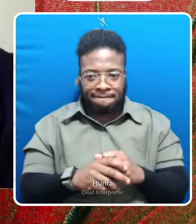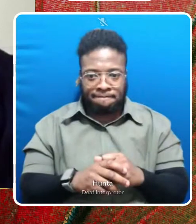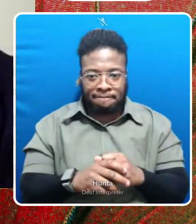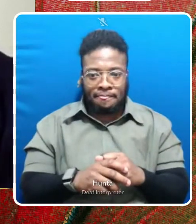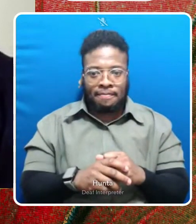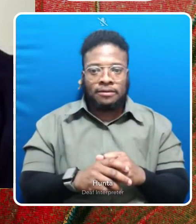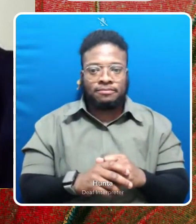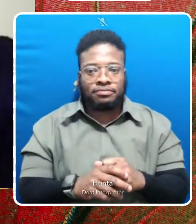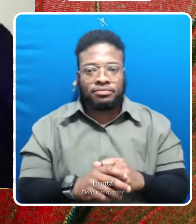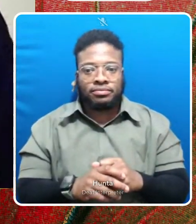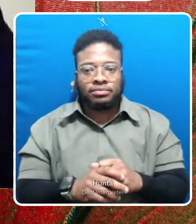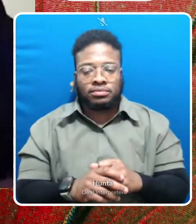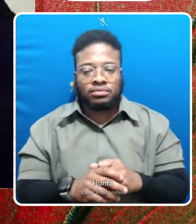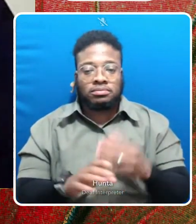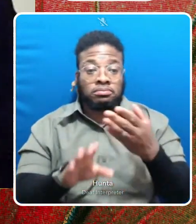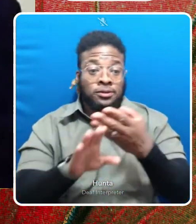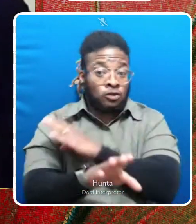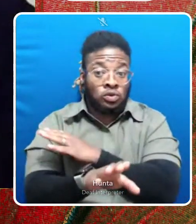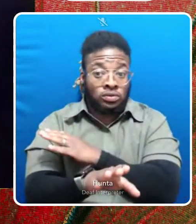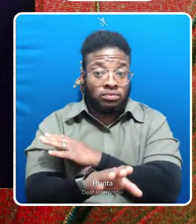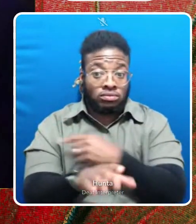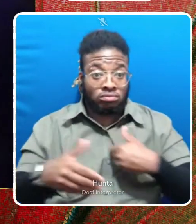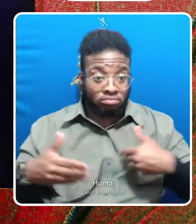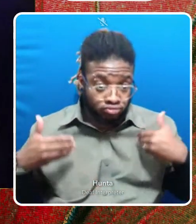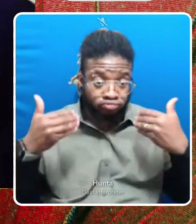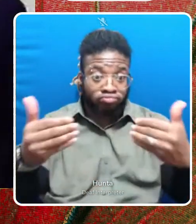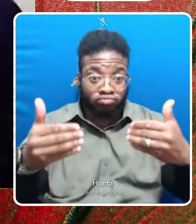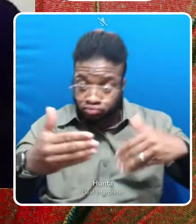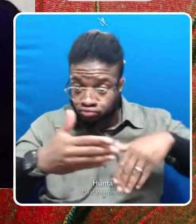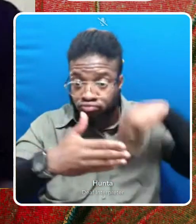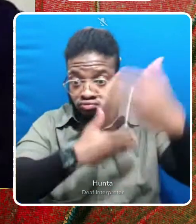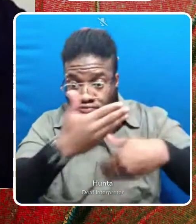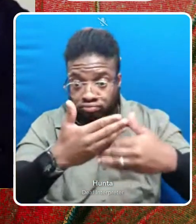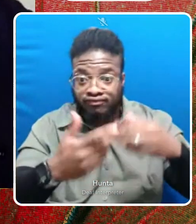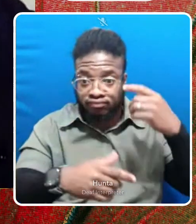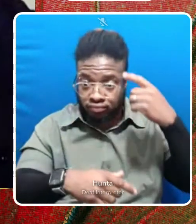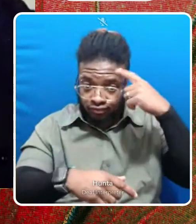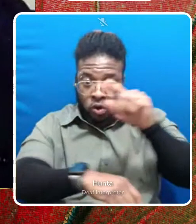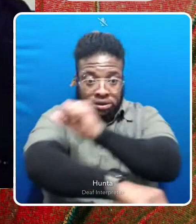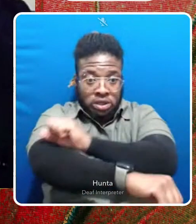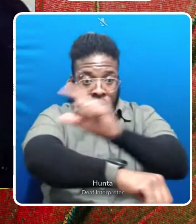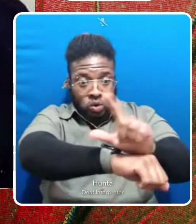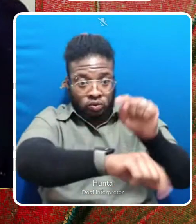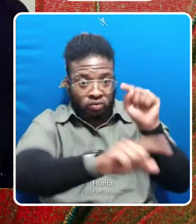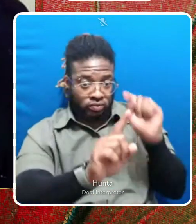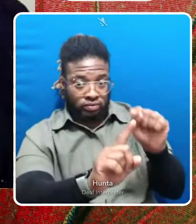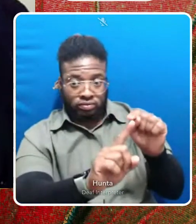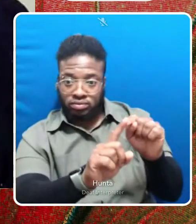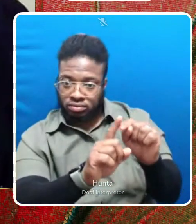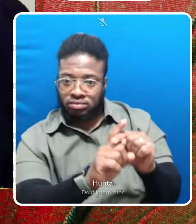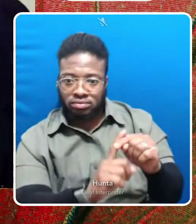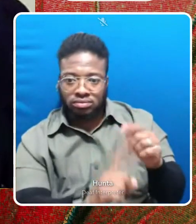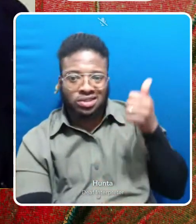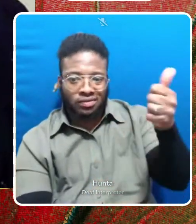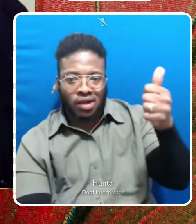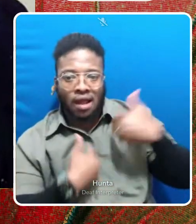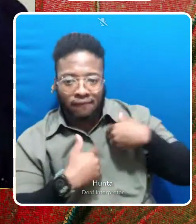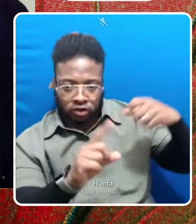we go on to St. Louis, they also have a trigger warning for